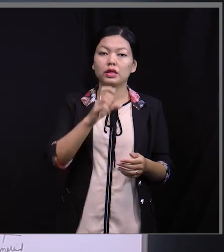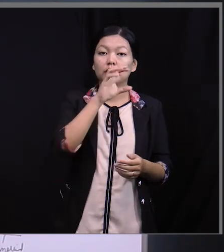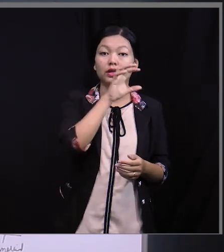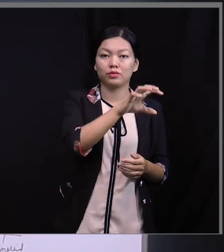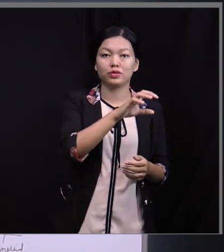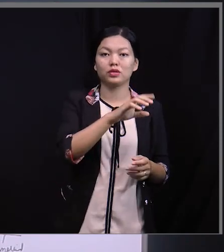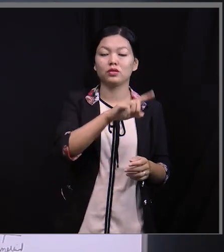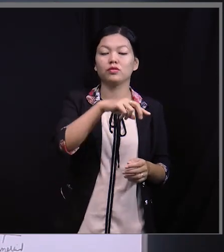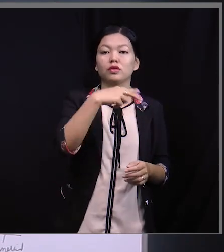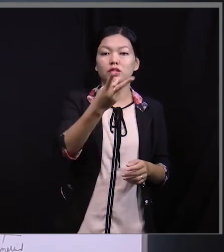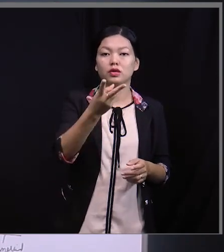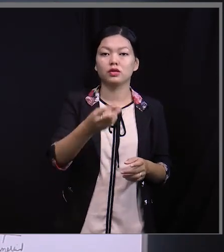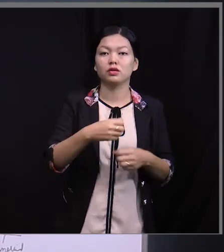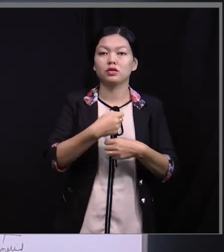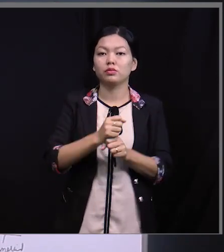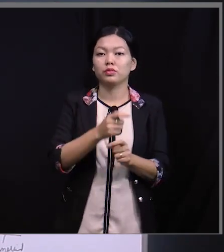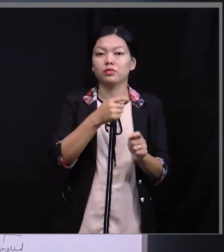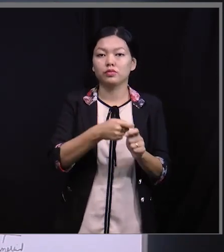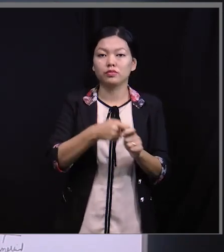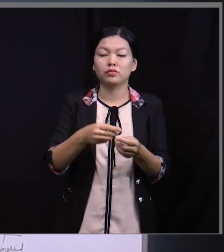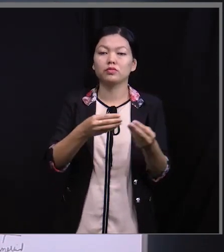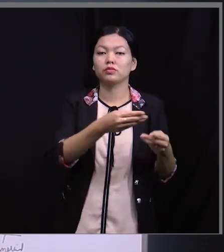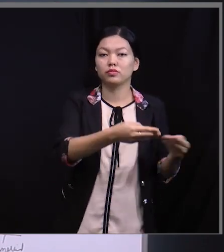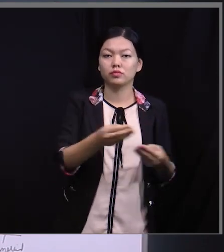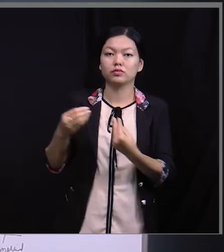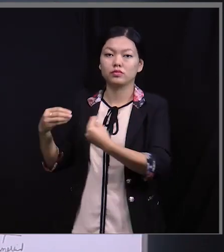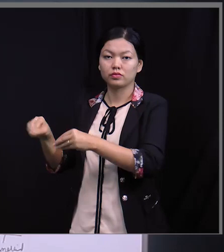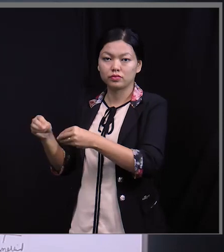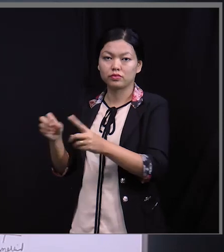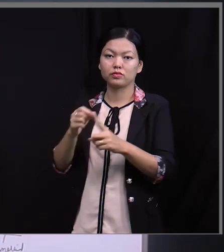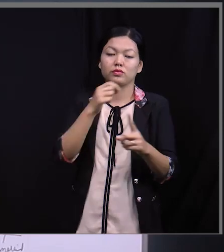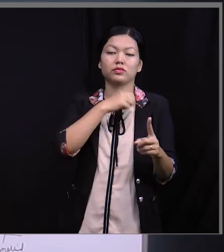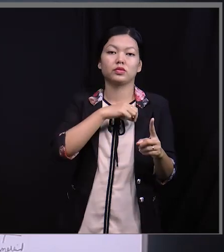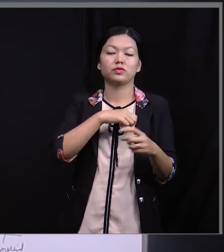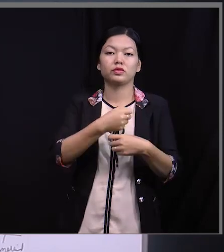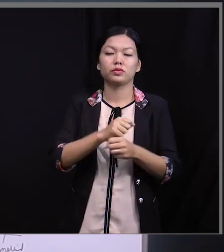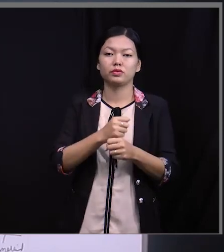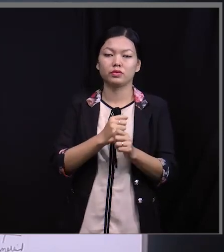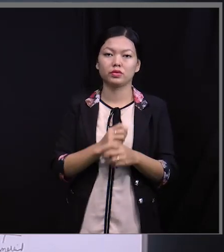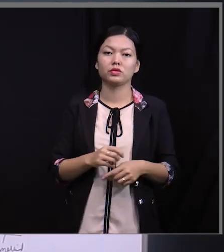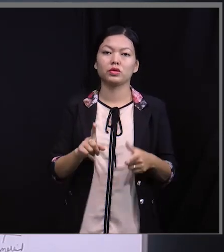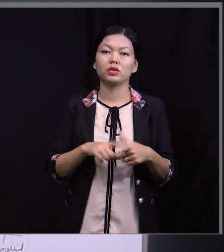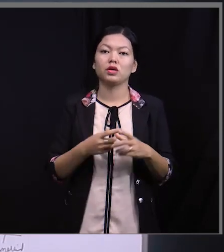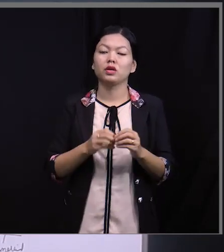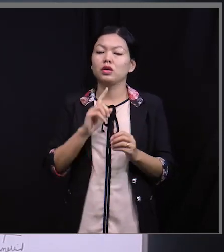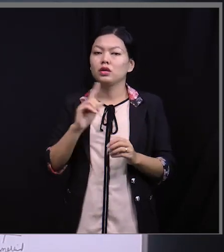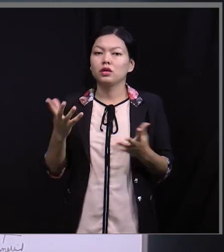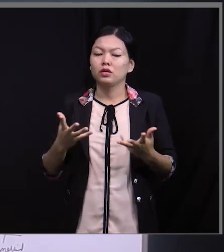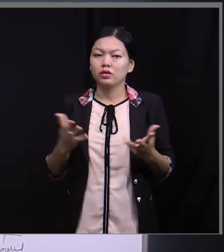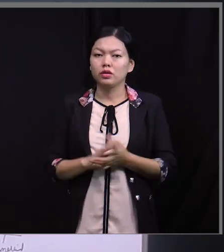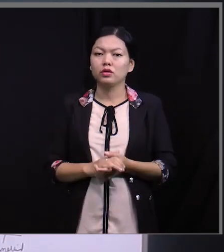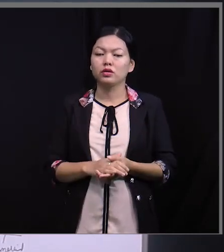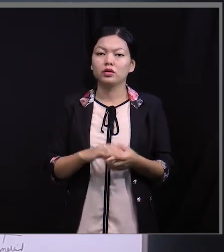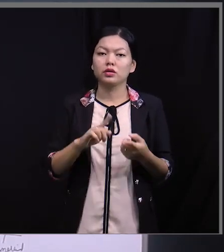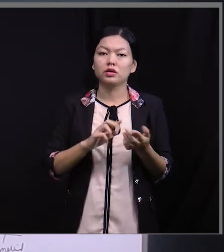profit. So J.B. Say says that an entrepreneur is a person who gathers all the factors of production together